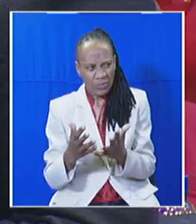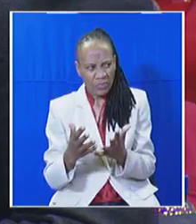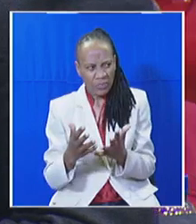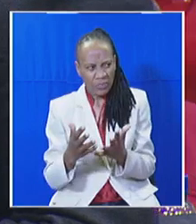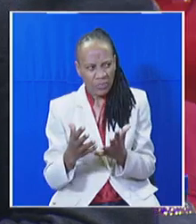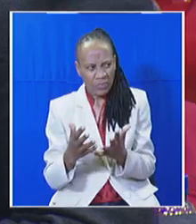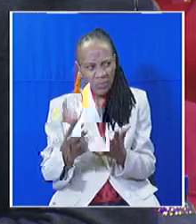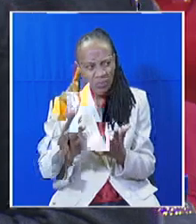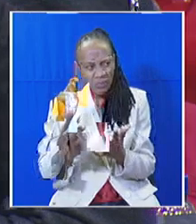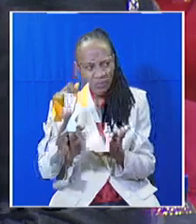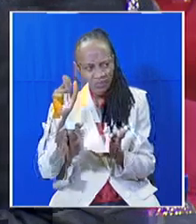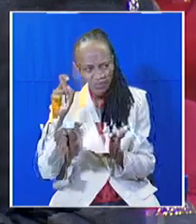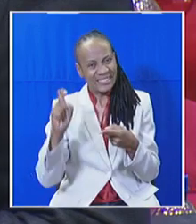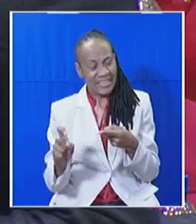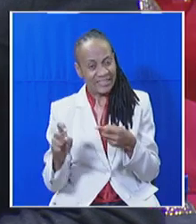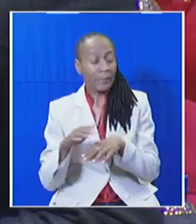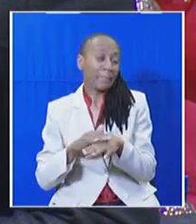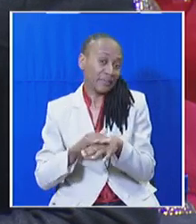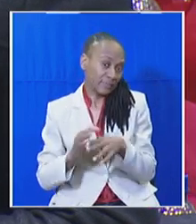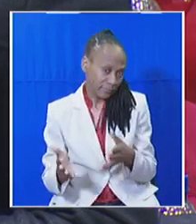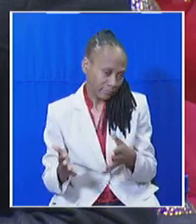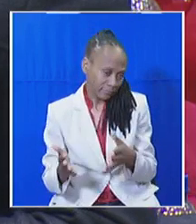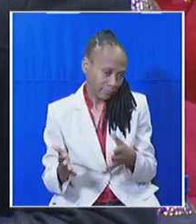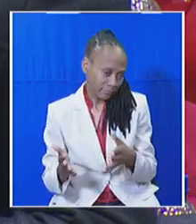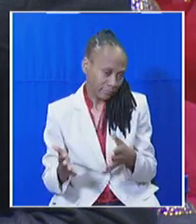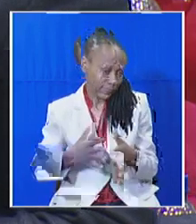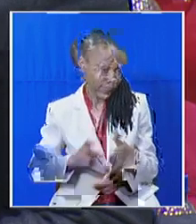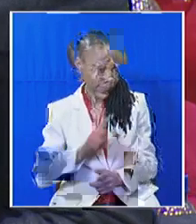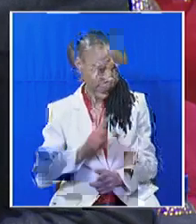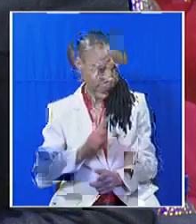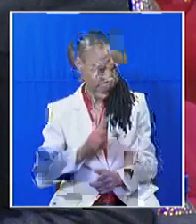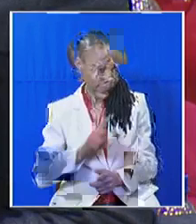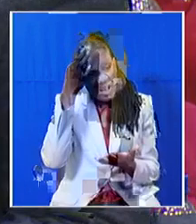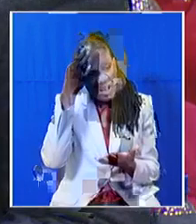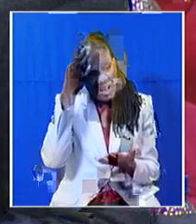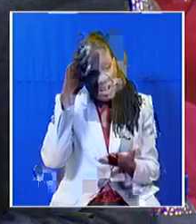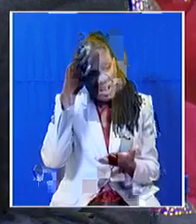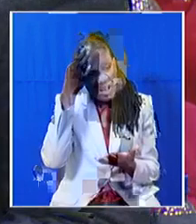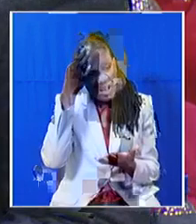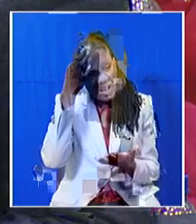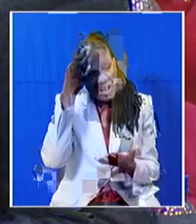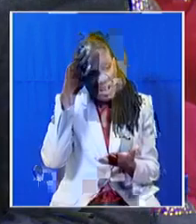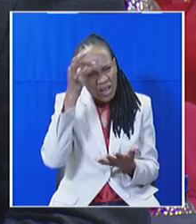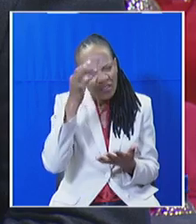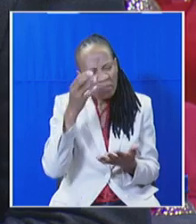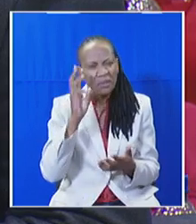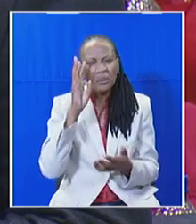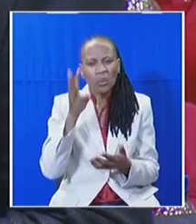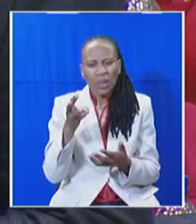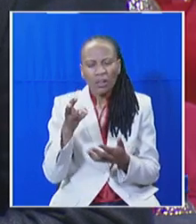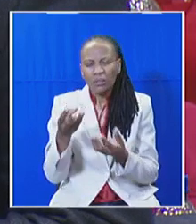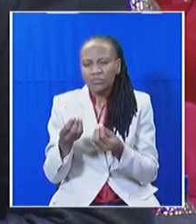tax-based erosion. I want to know how we're going to deal with this approach to dealing with tax-based